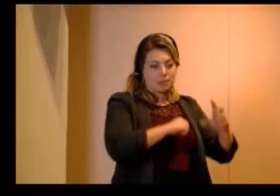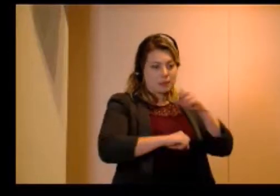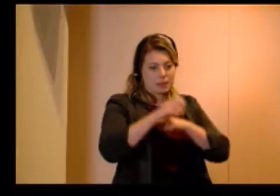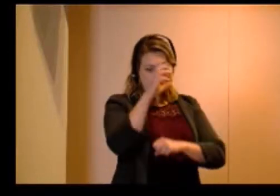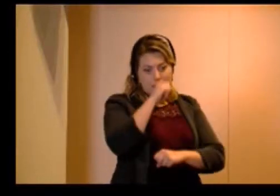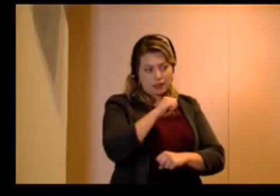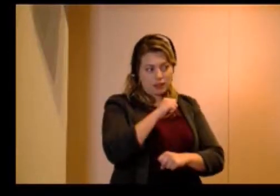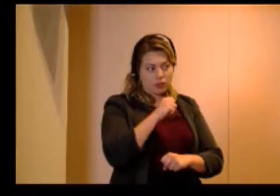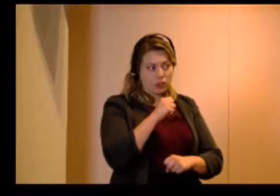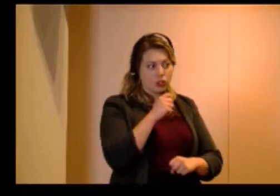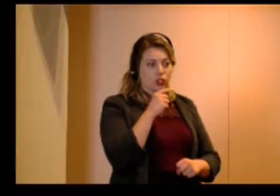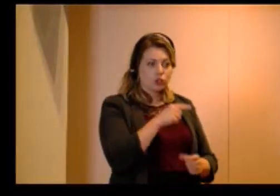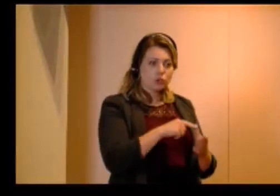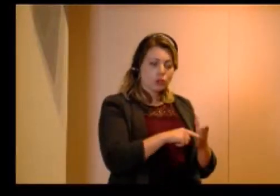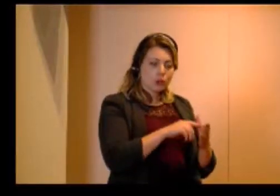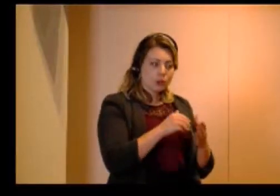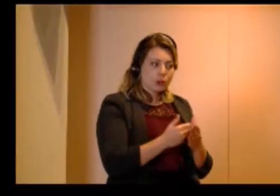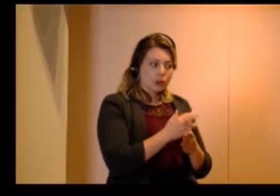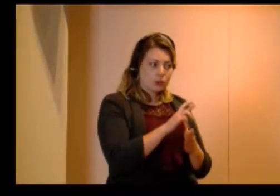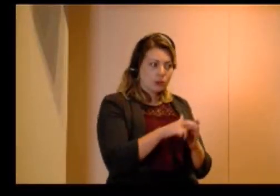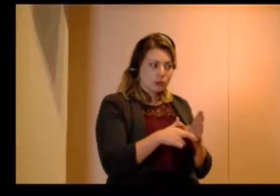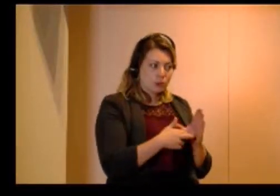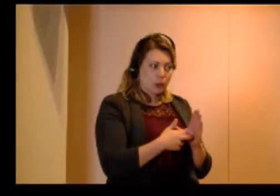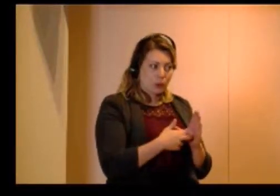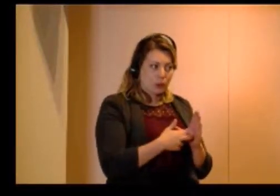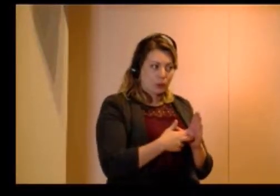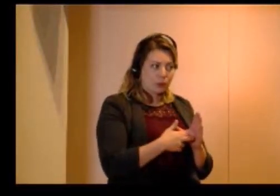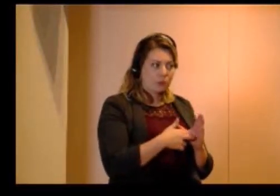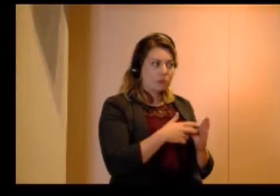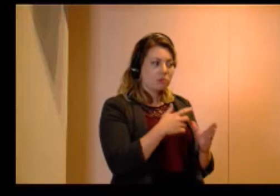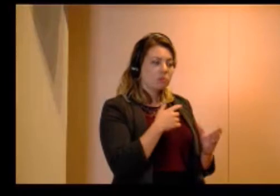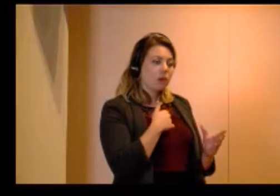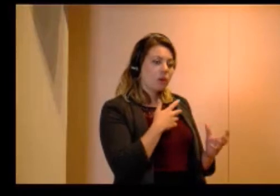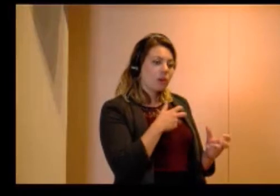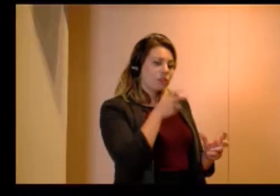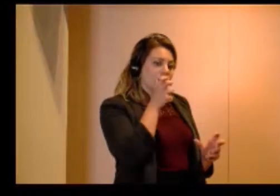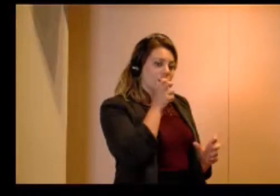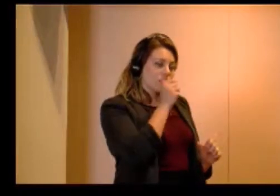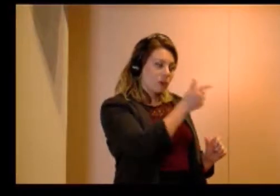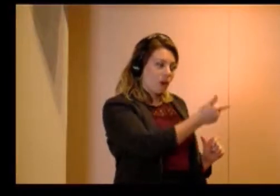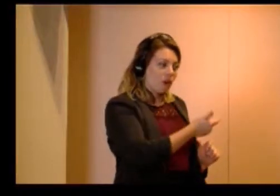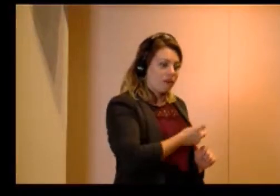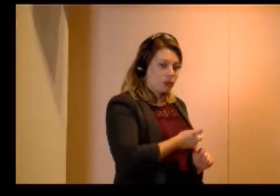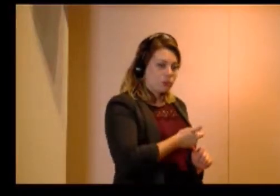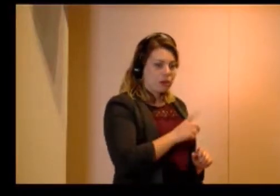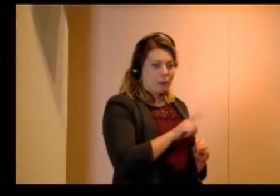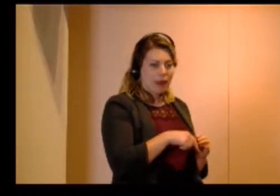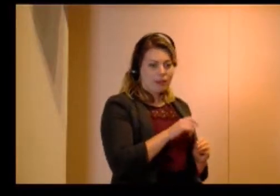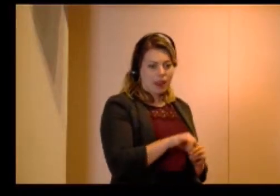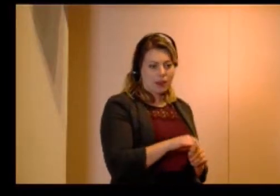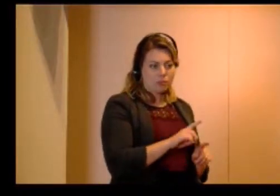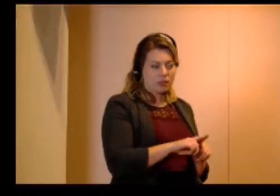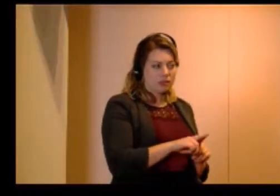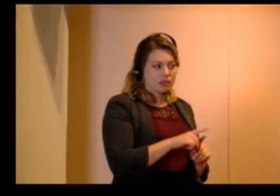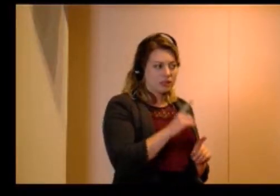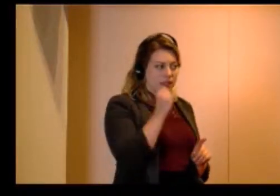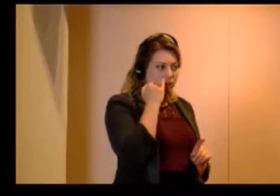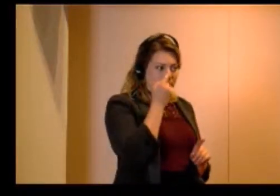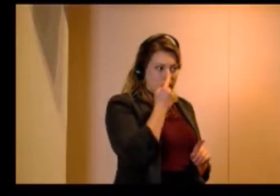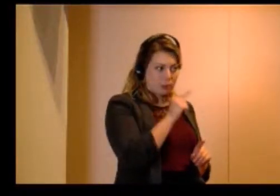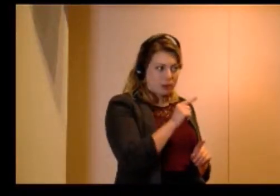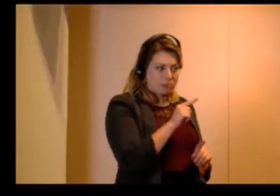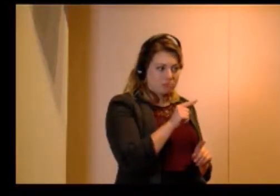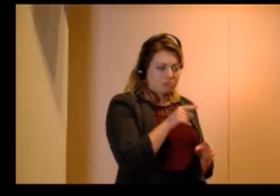showing a new role for that. But so I'd love to hear from all of you about that, but if you could jump in there and say kind of